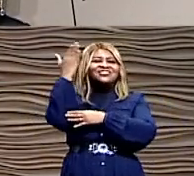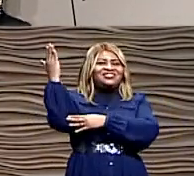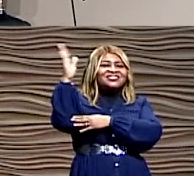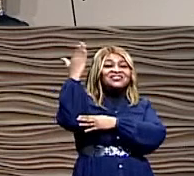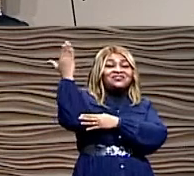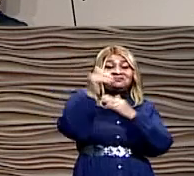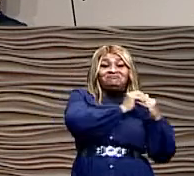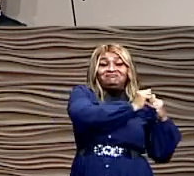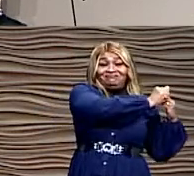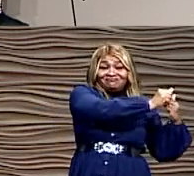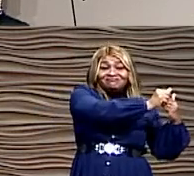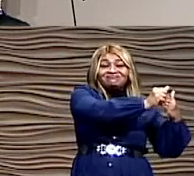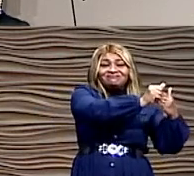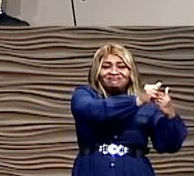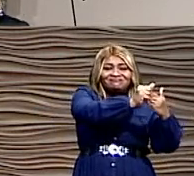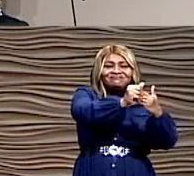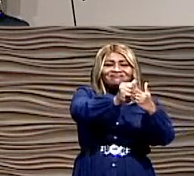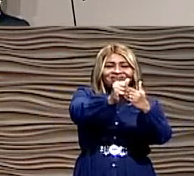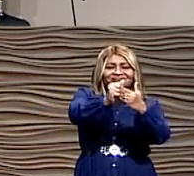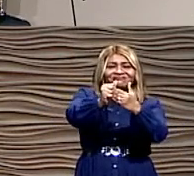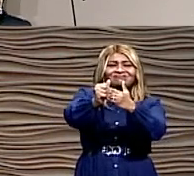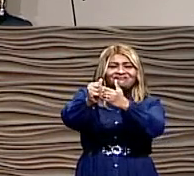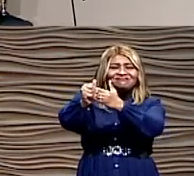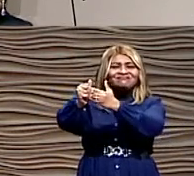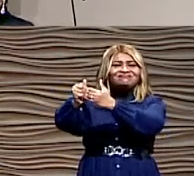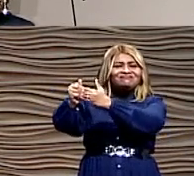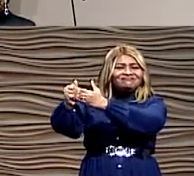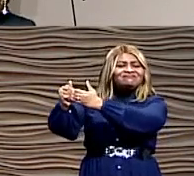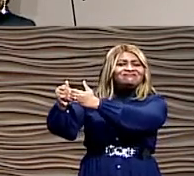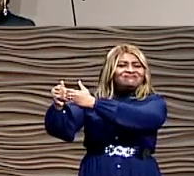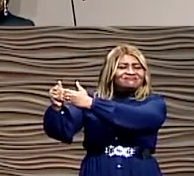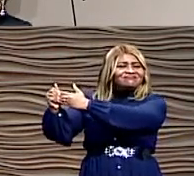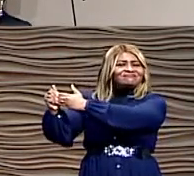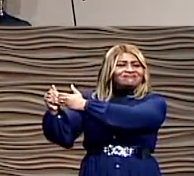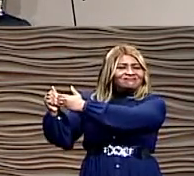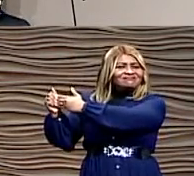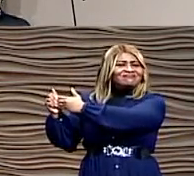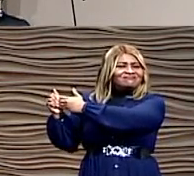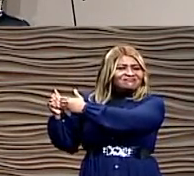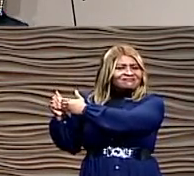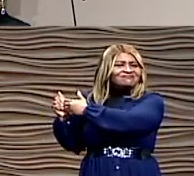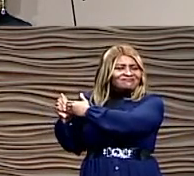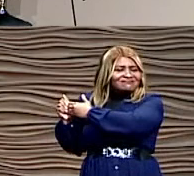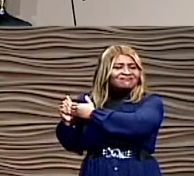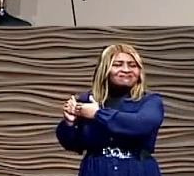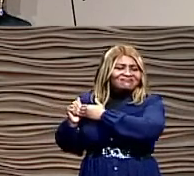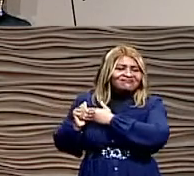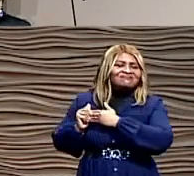All the way.